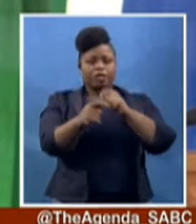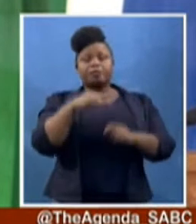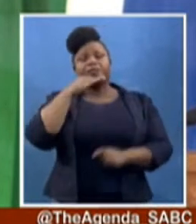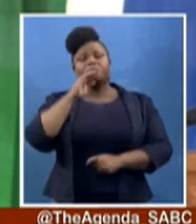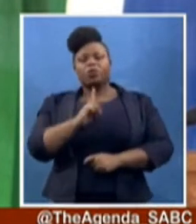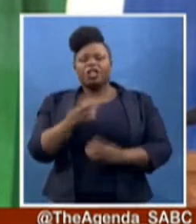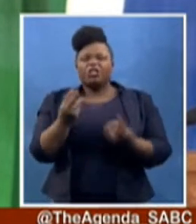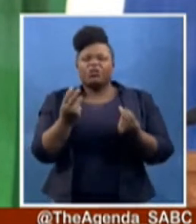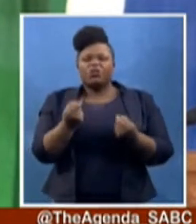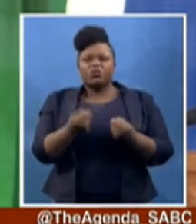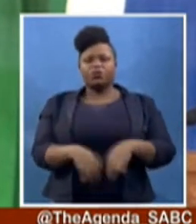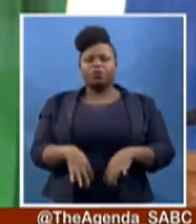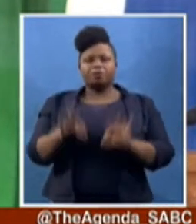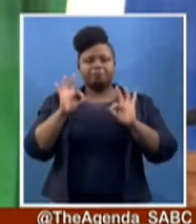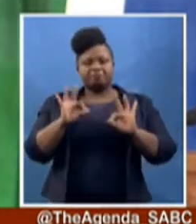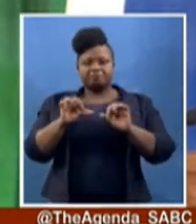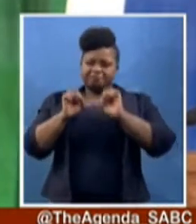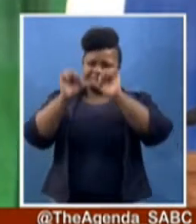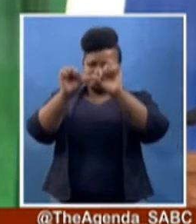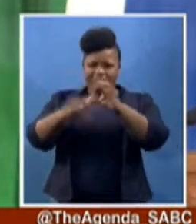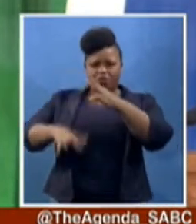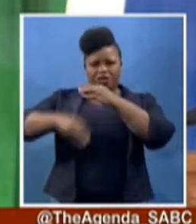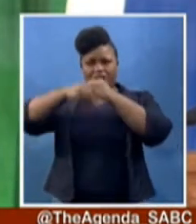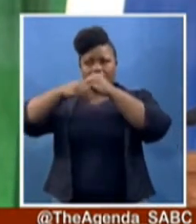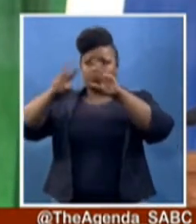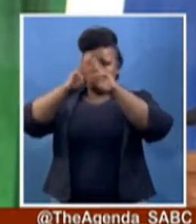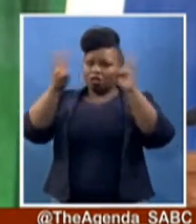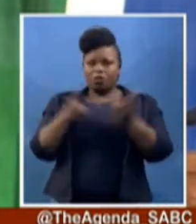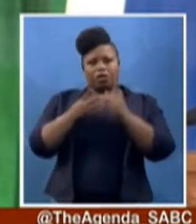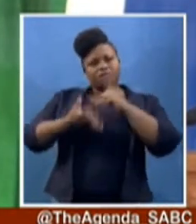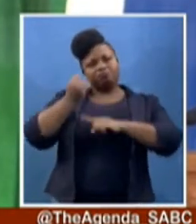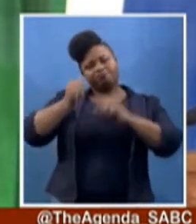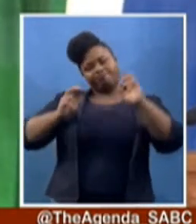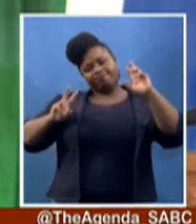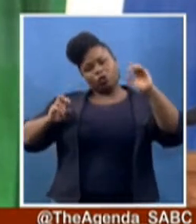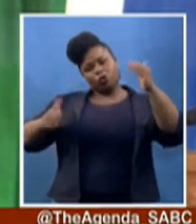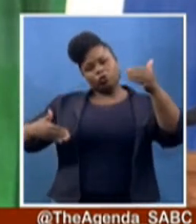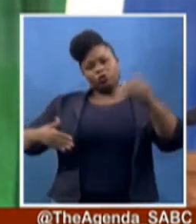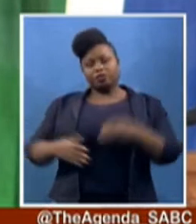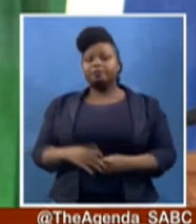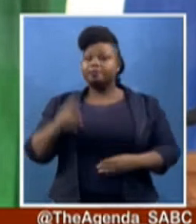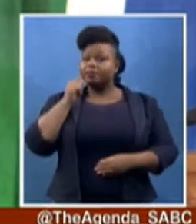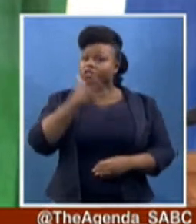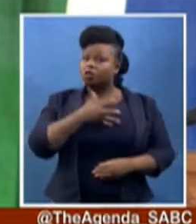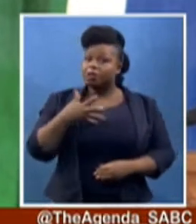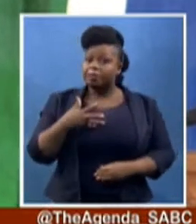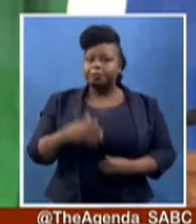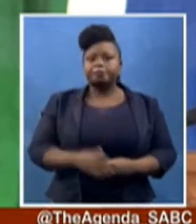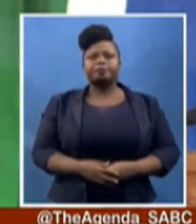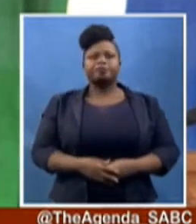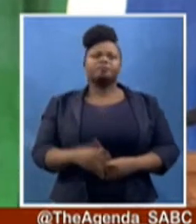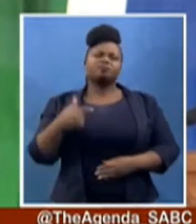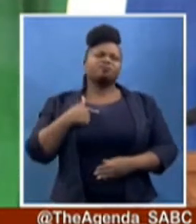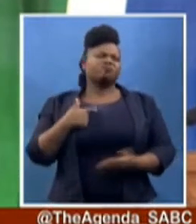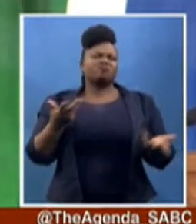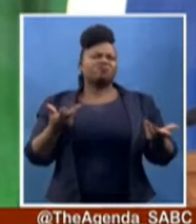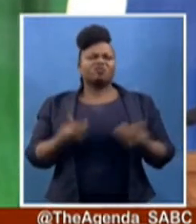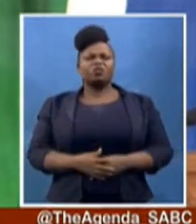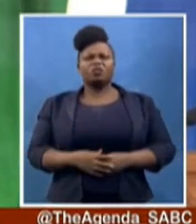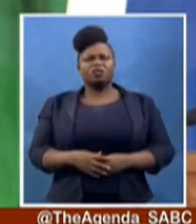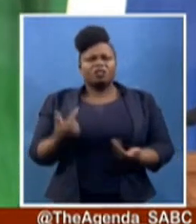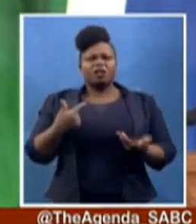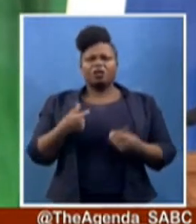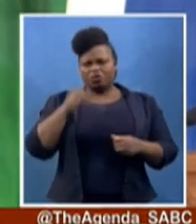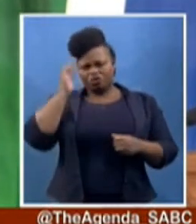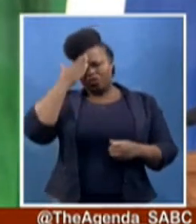to the world." I close quote. Ladies and gentlemen, we hold no illusions that the work required to reconstruct build